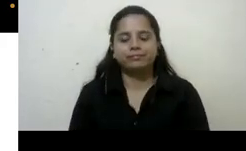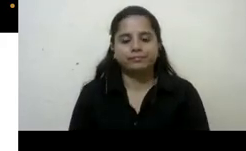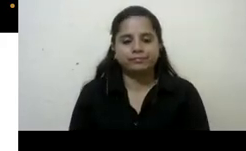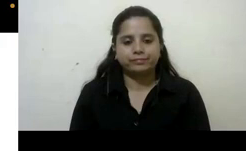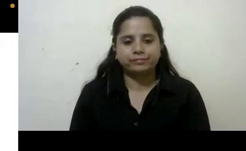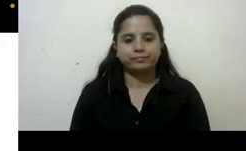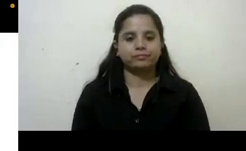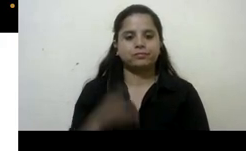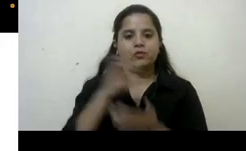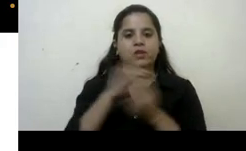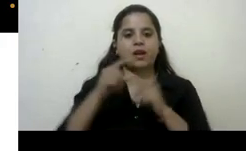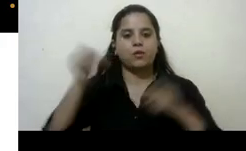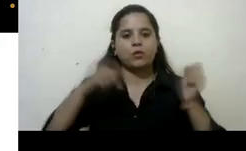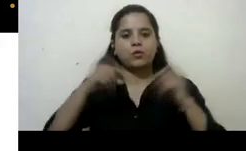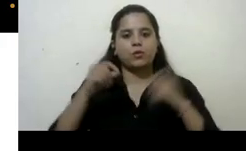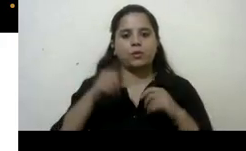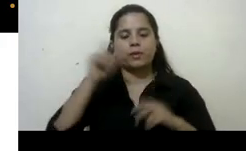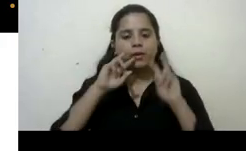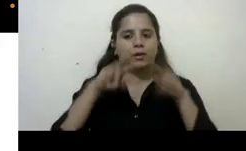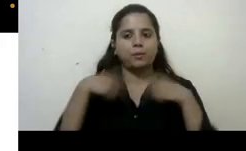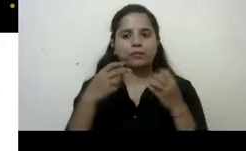The chat box is full with of responses.